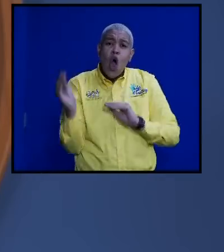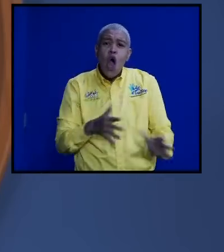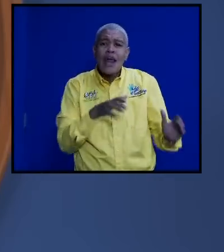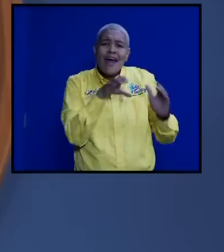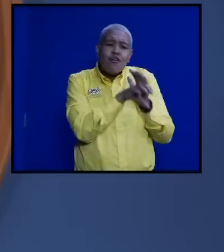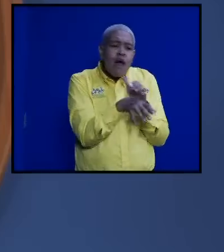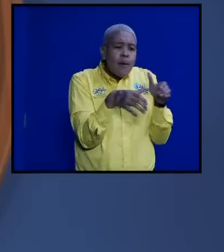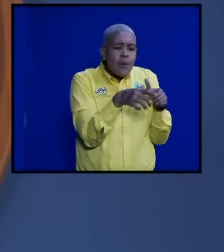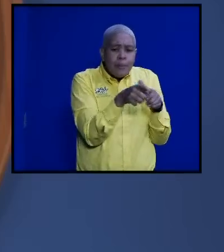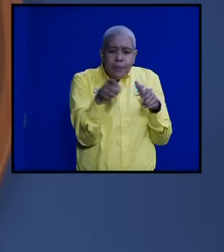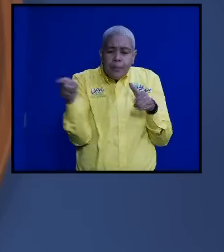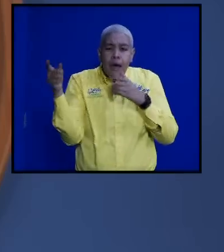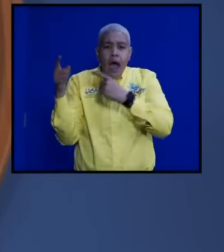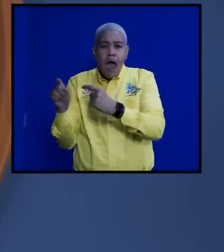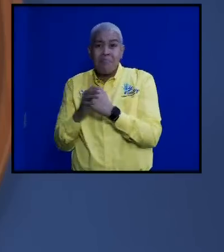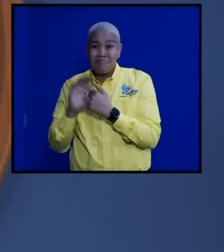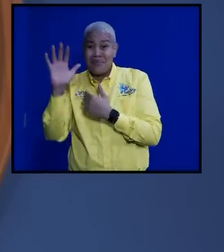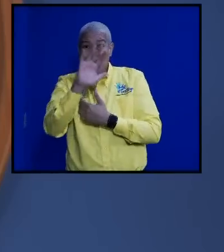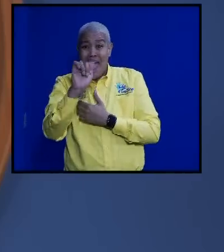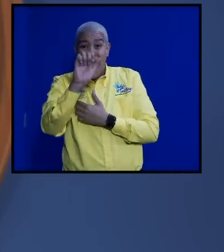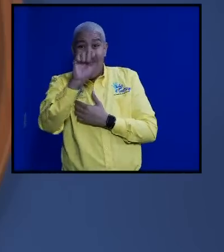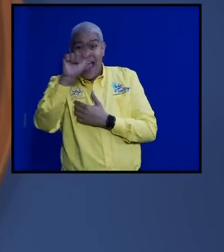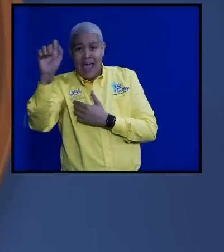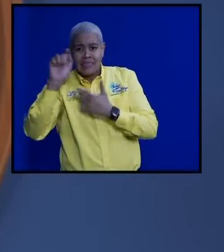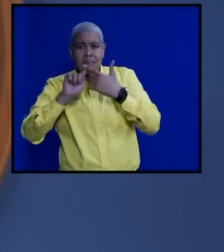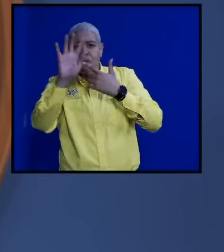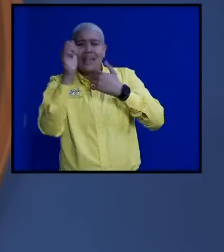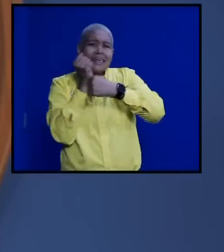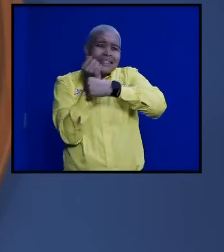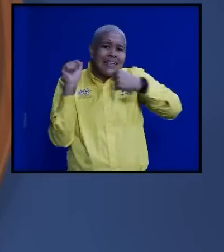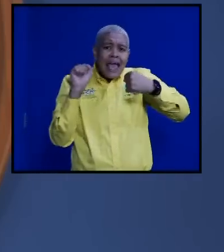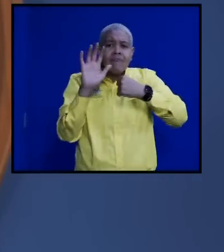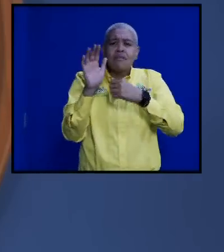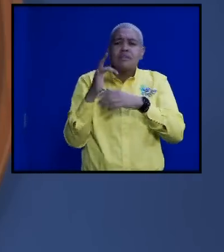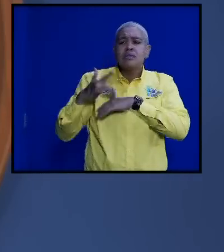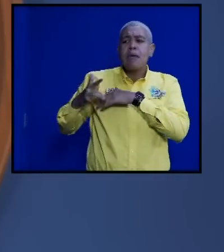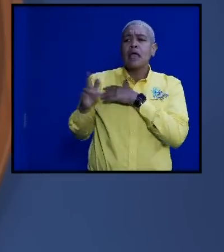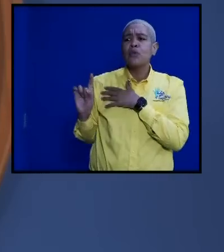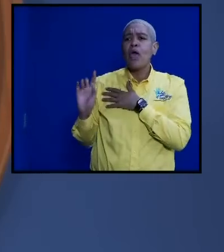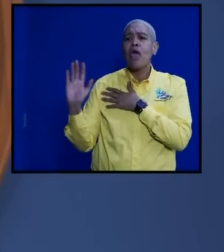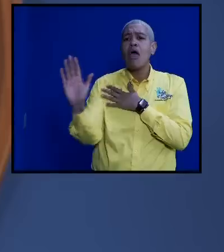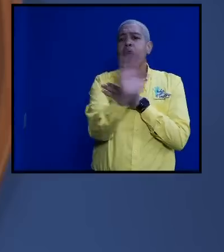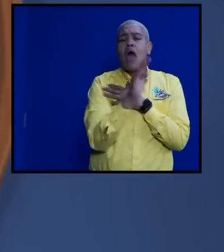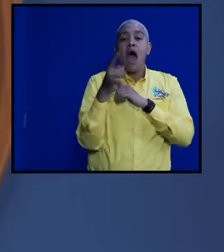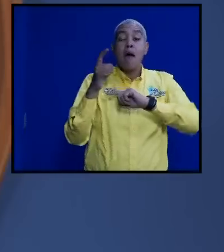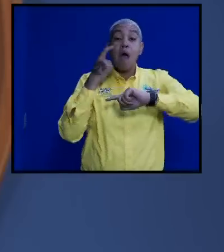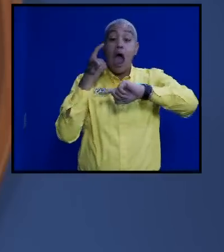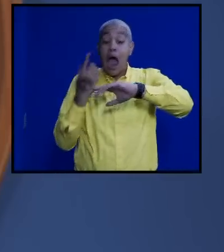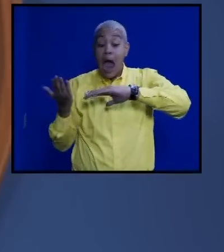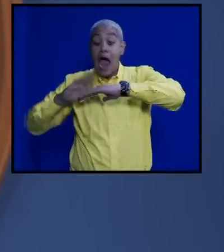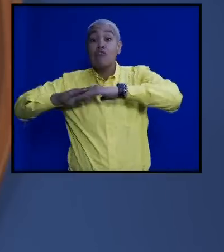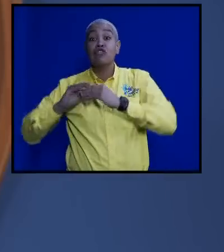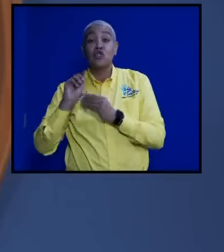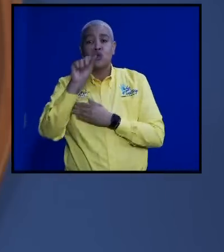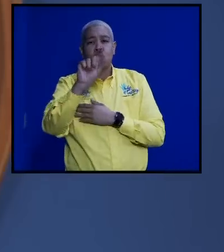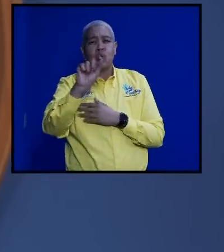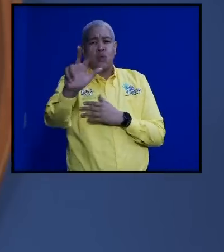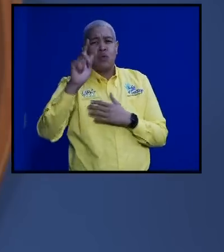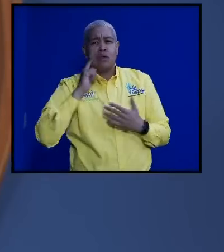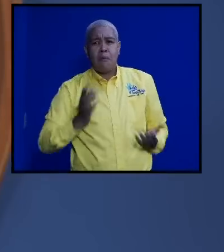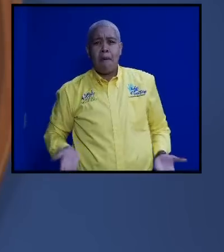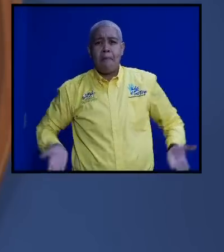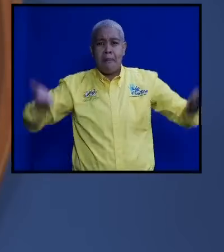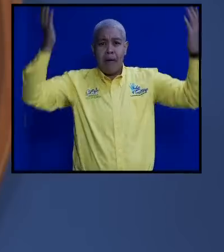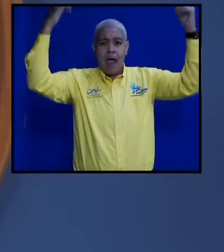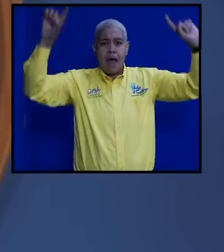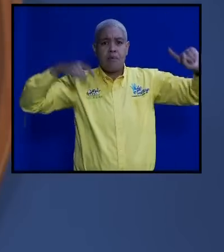networks, their assets and their safe spaces. This will increase into 2023 as we